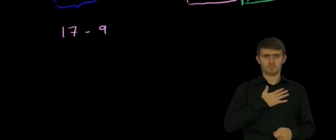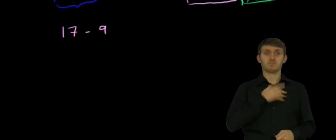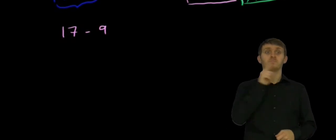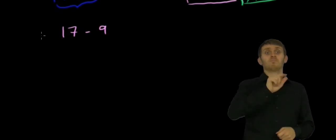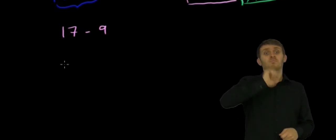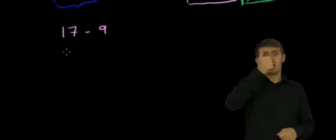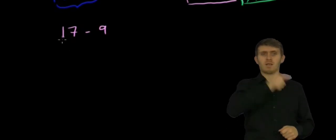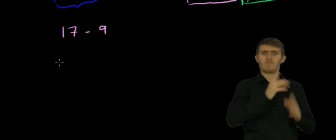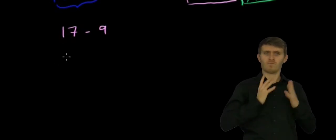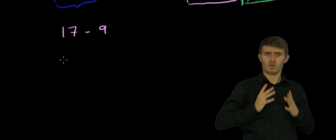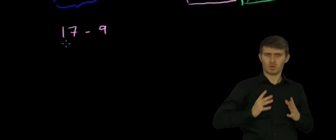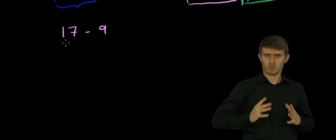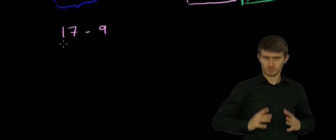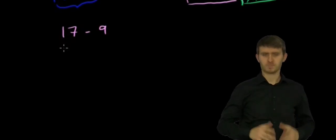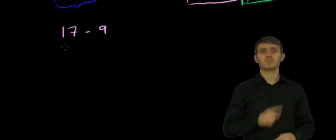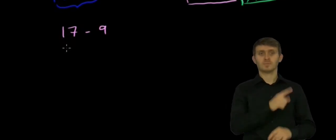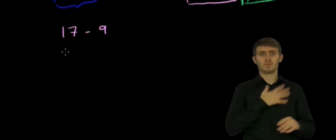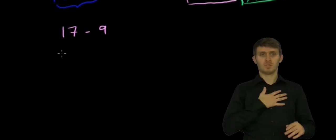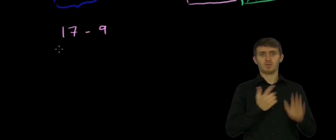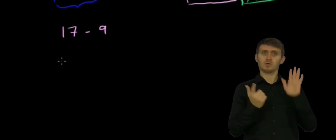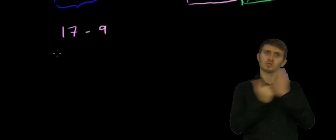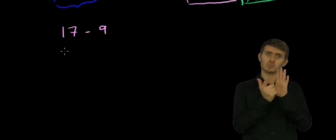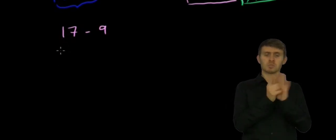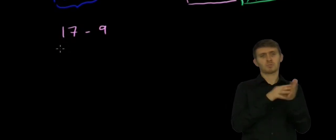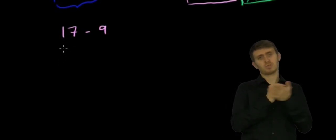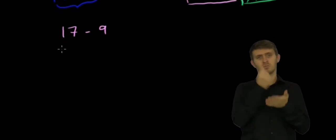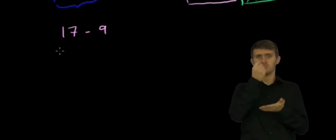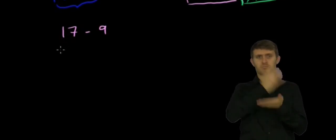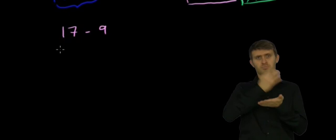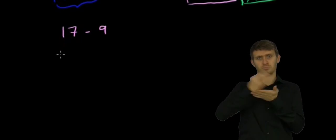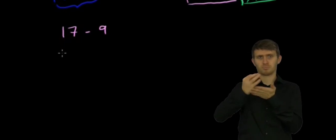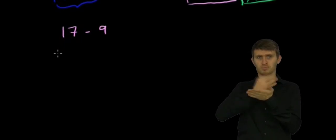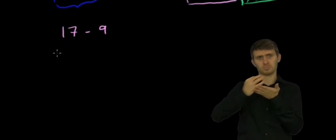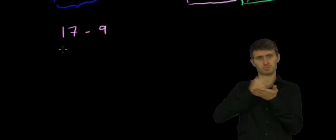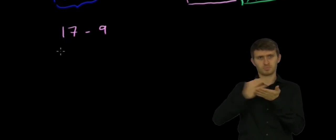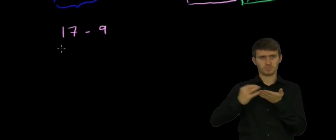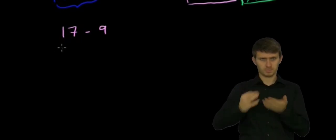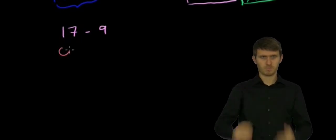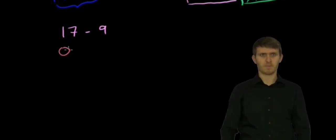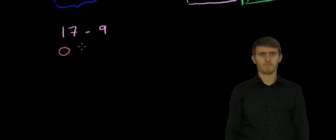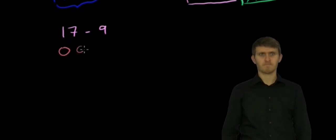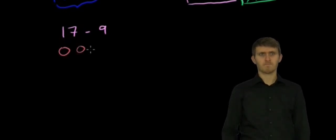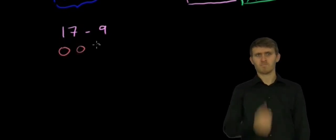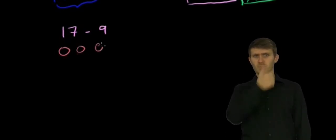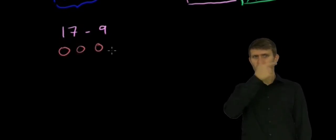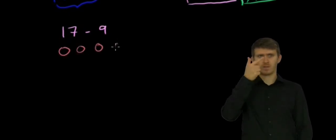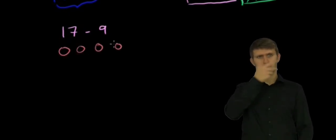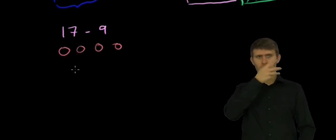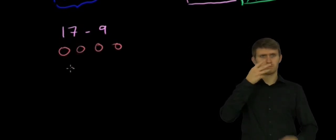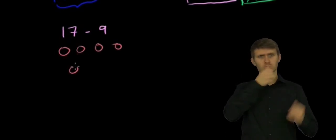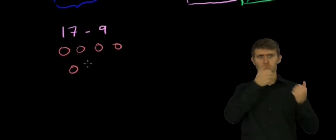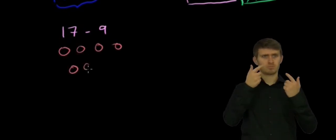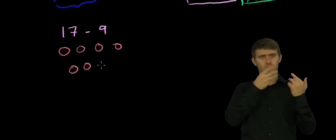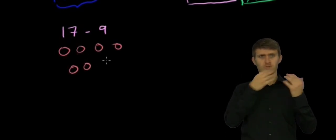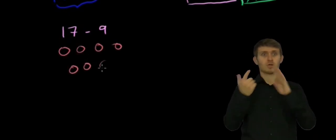more slow way is you could draw 17 objects. Let's say I have 17 chips. 1, 2, 3,